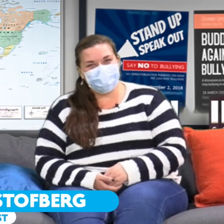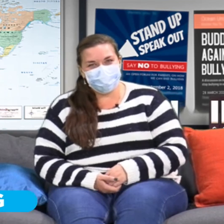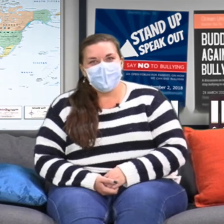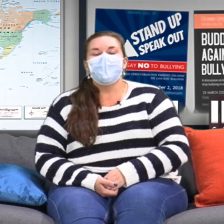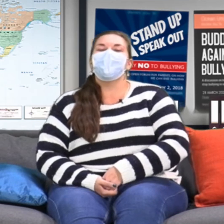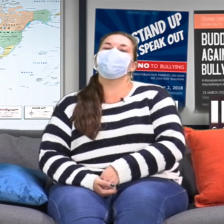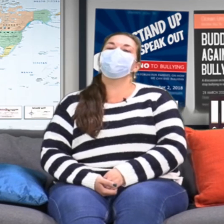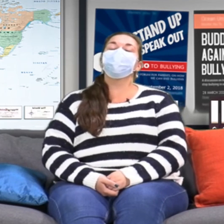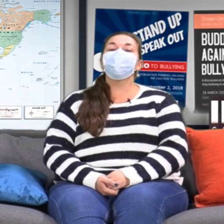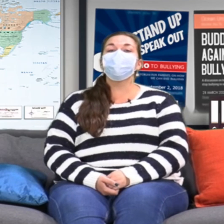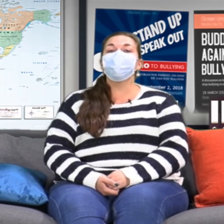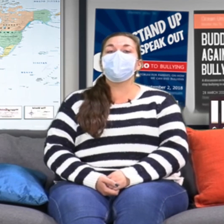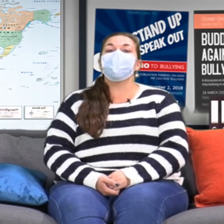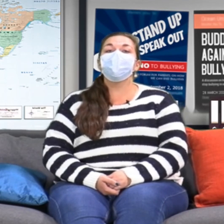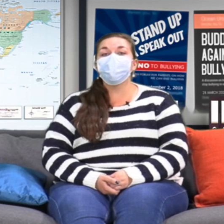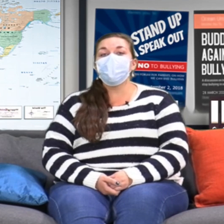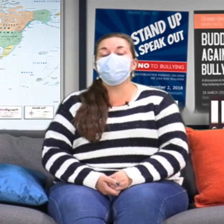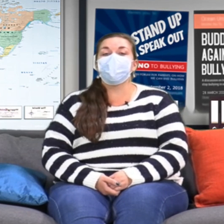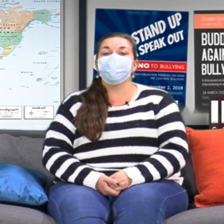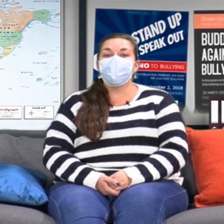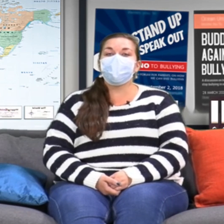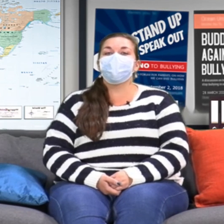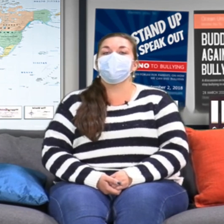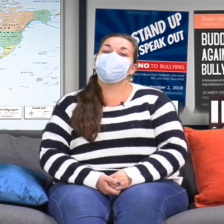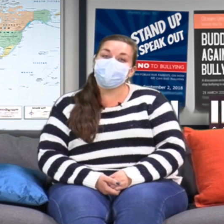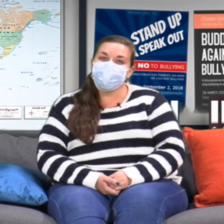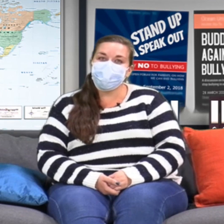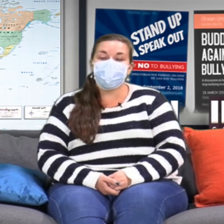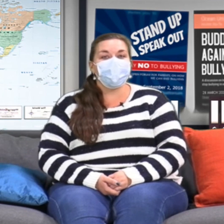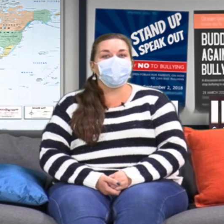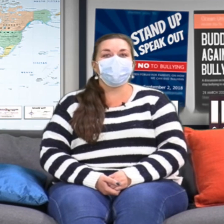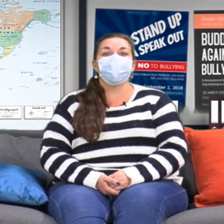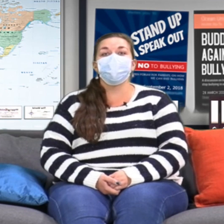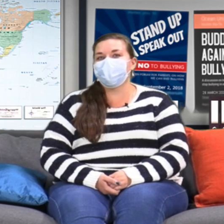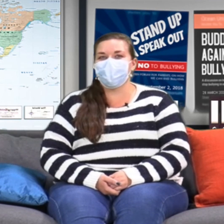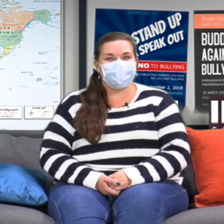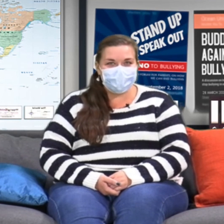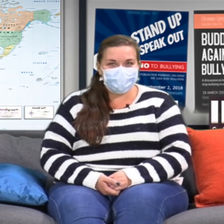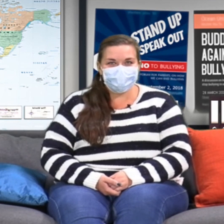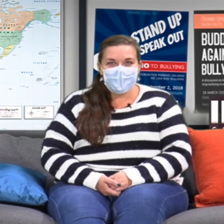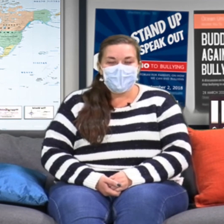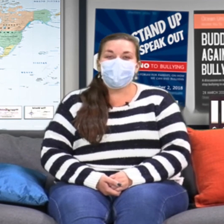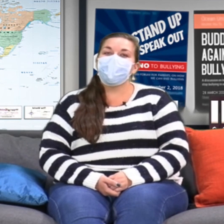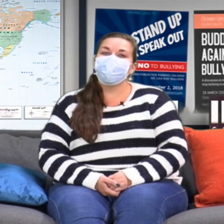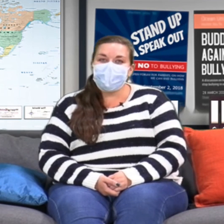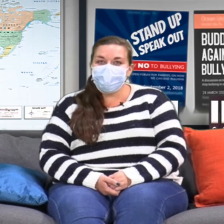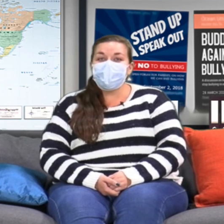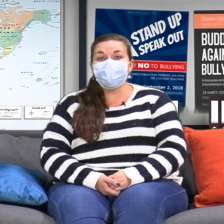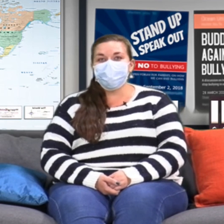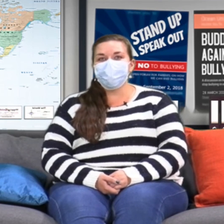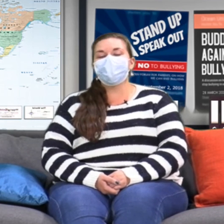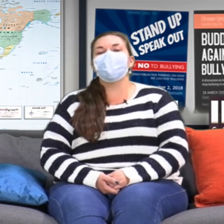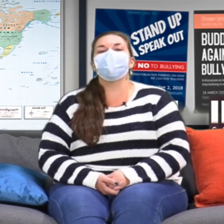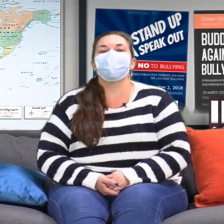rounding off, we're just going to look at an interview with my friend Elizabeth Joseph with one of our superstar teachers. So that's it.